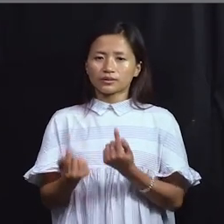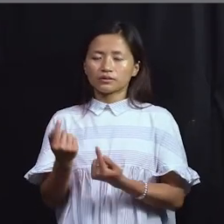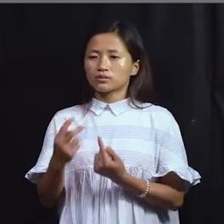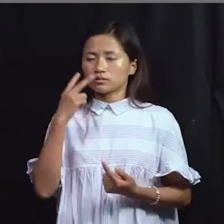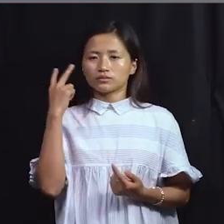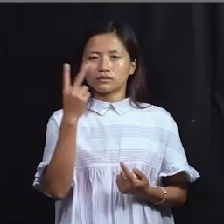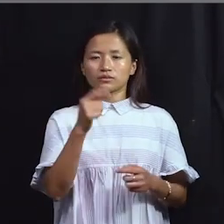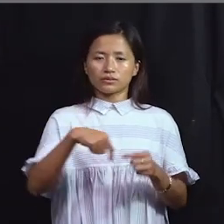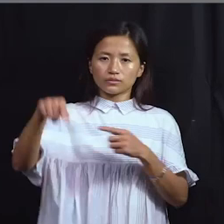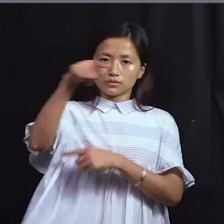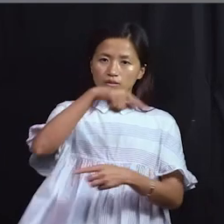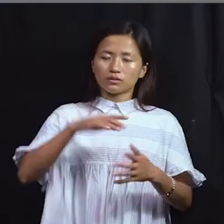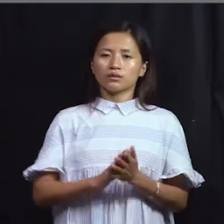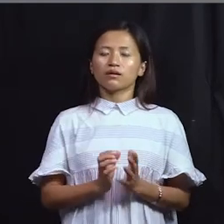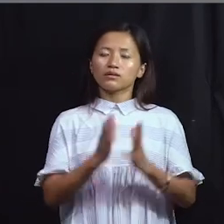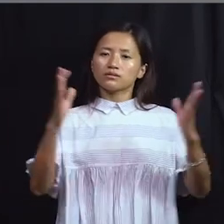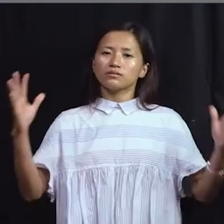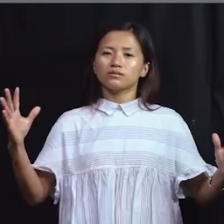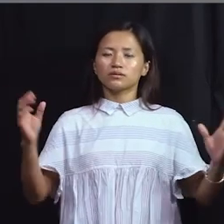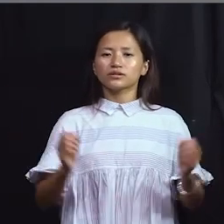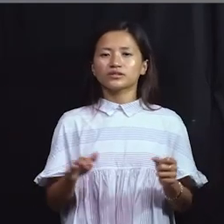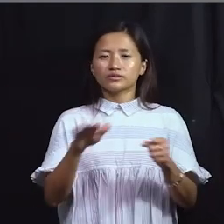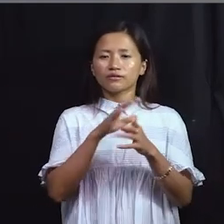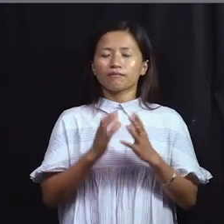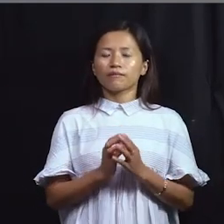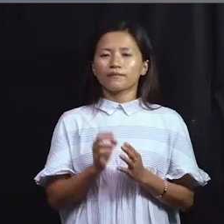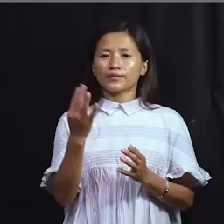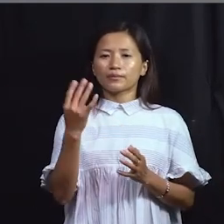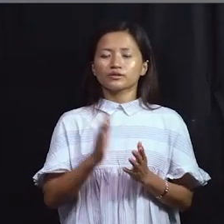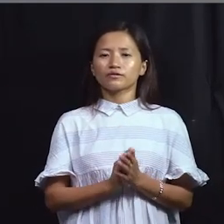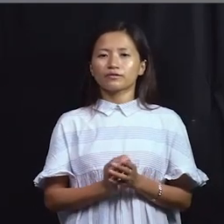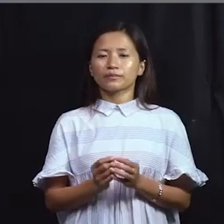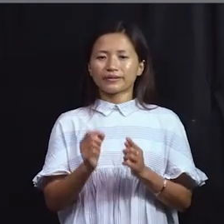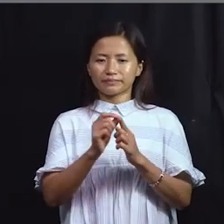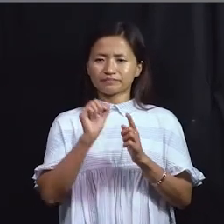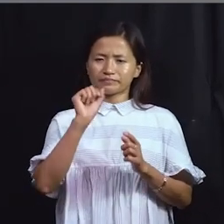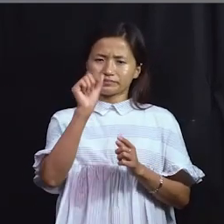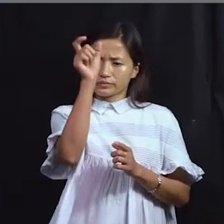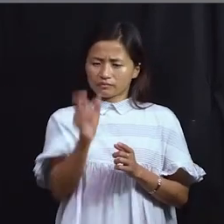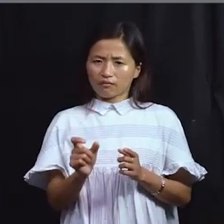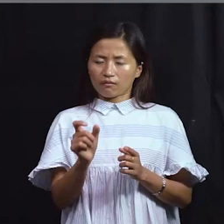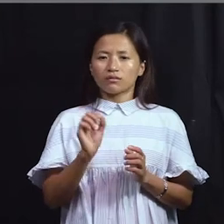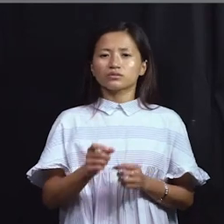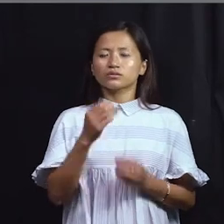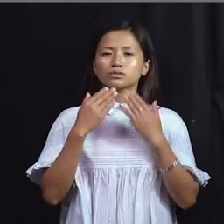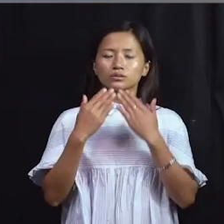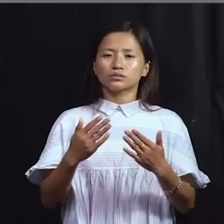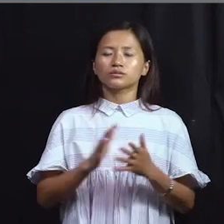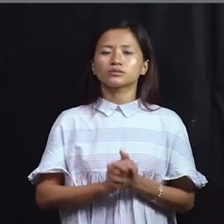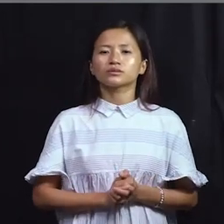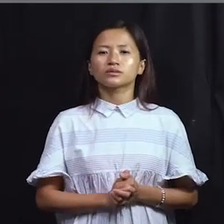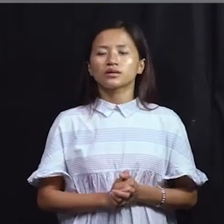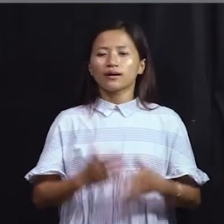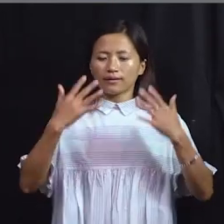you look around, we have large enough numbers of private schools, we have enough numbers of hospitals and dispensaries,